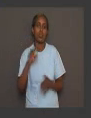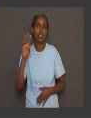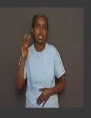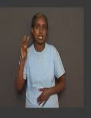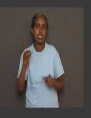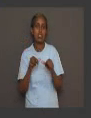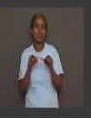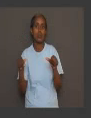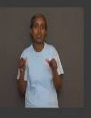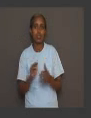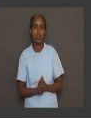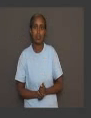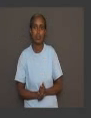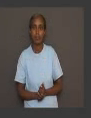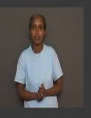3.6 units.